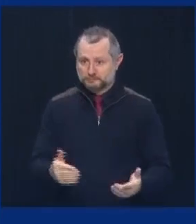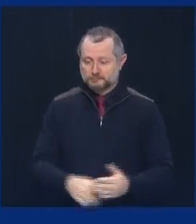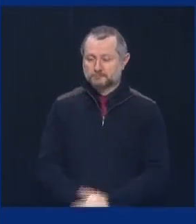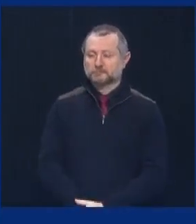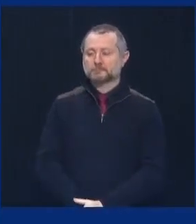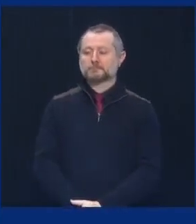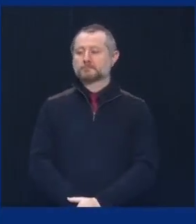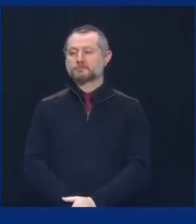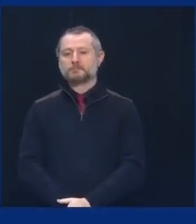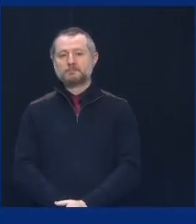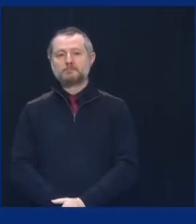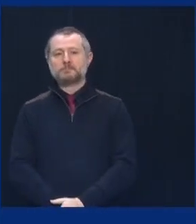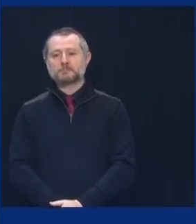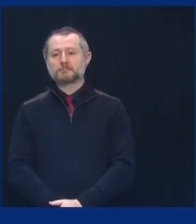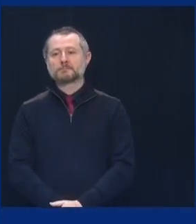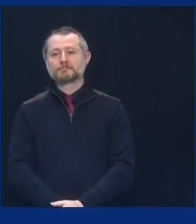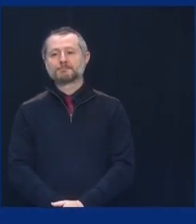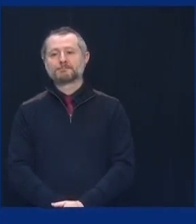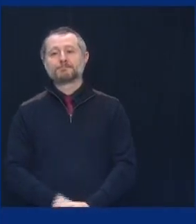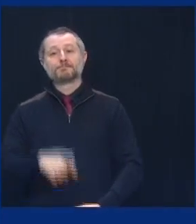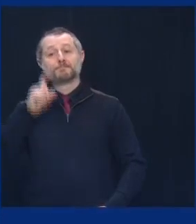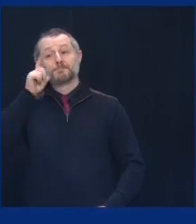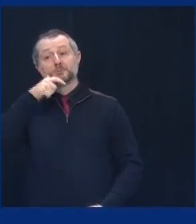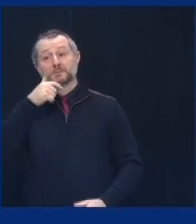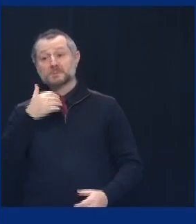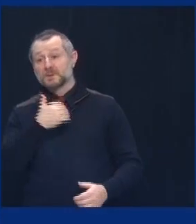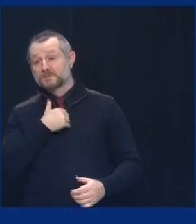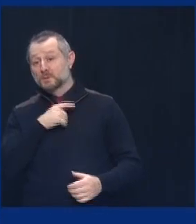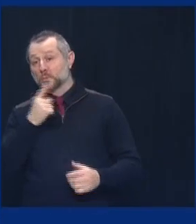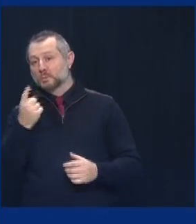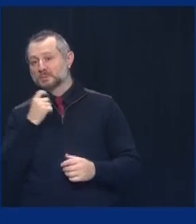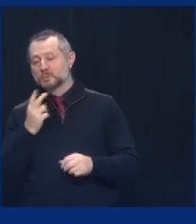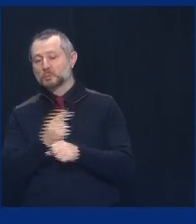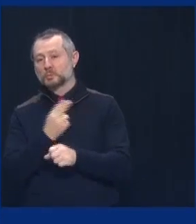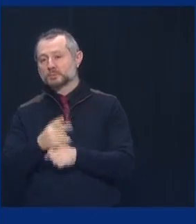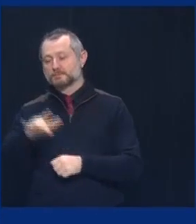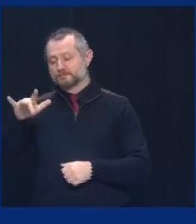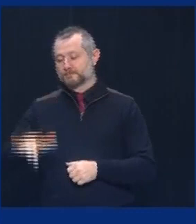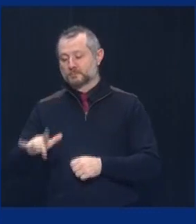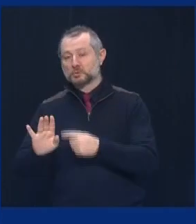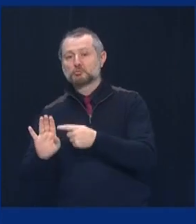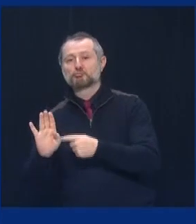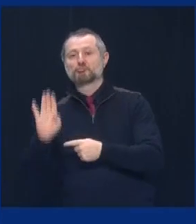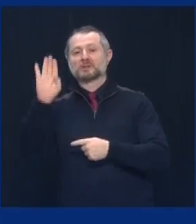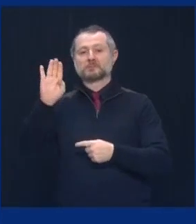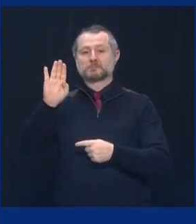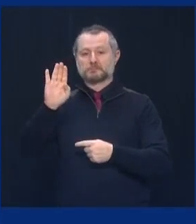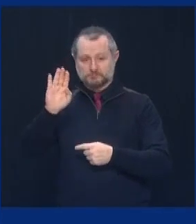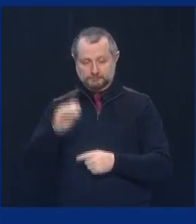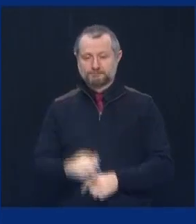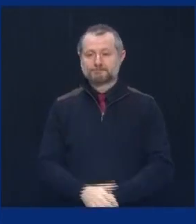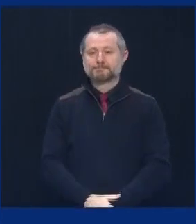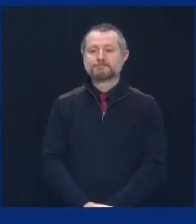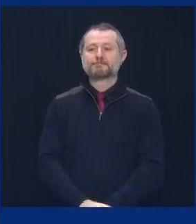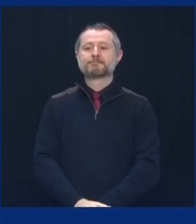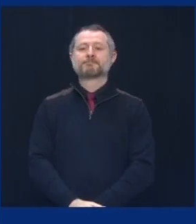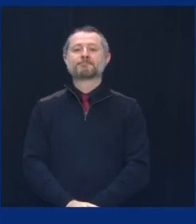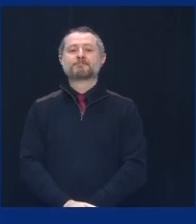Thank you, Governor. If you'd like to ask a question, please use the raise hand function at the bottom of your window. We'll take a moment to compile the Q&A